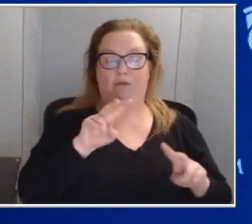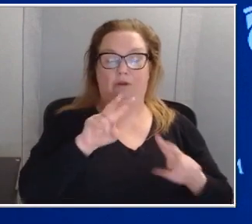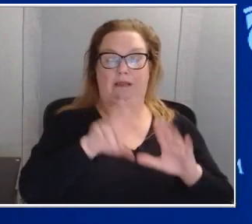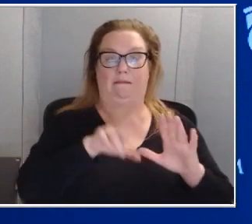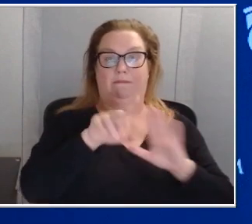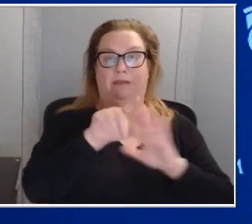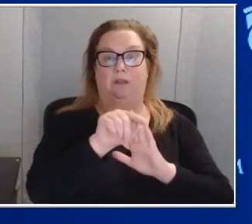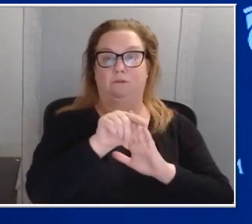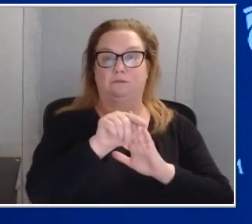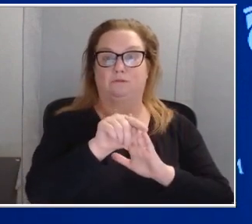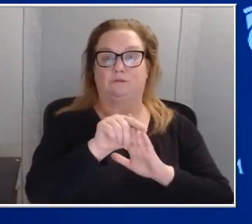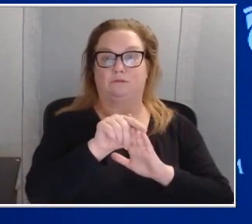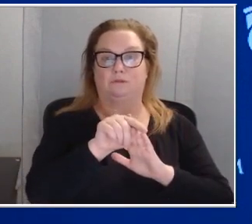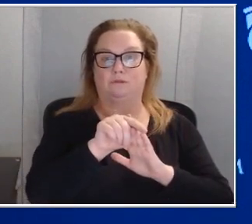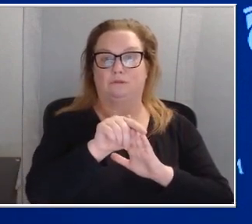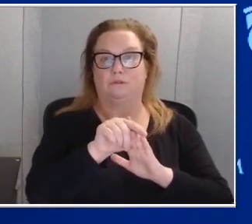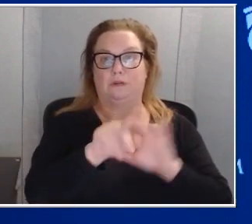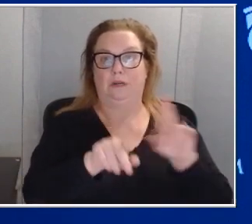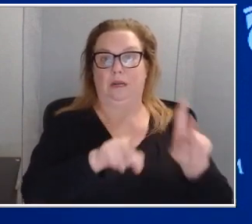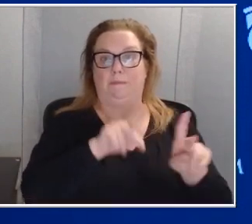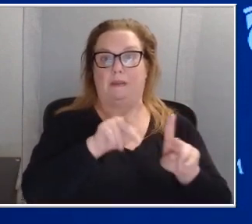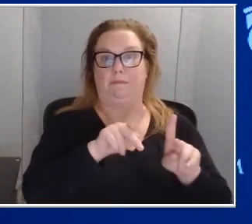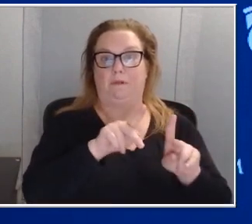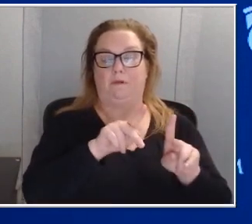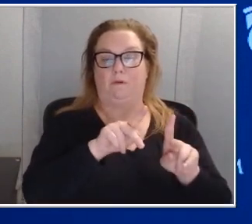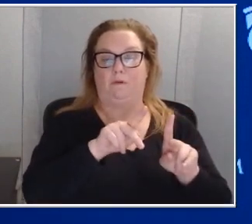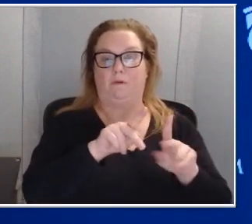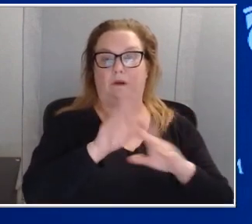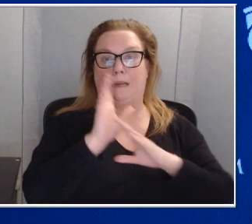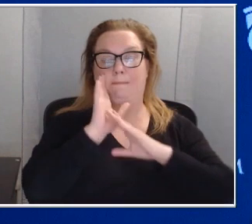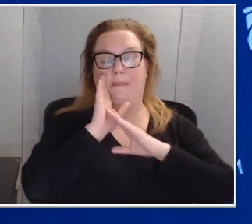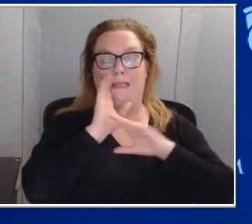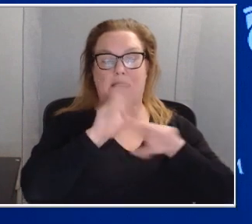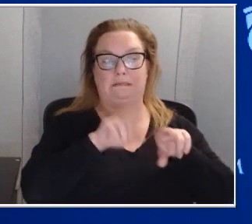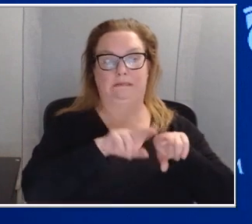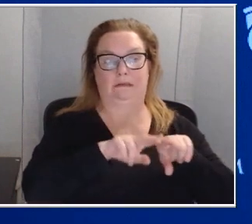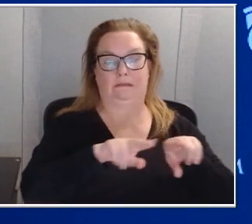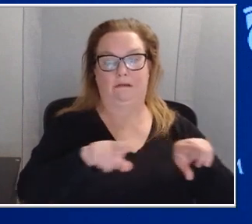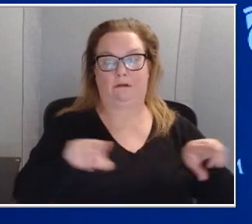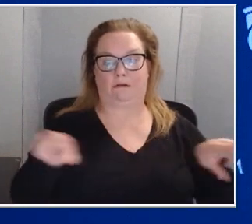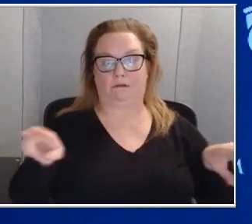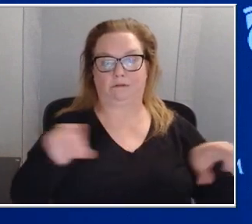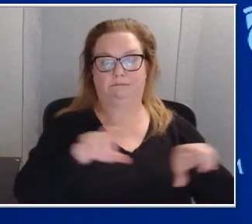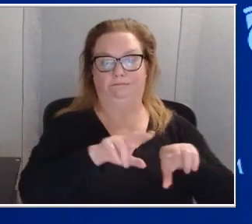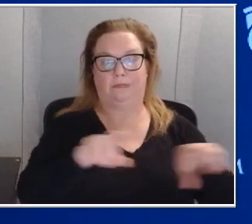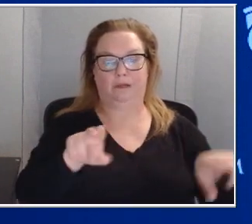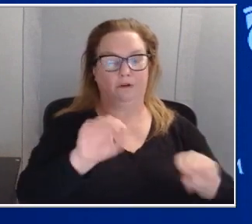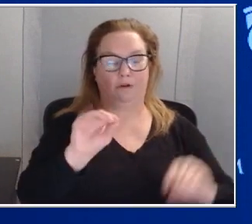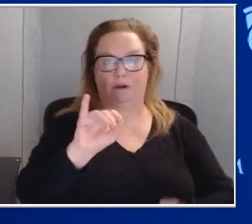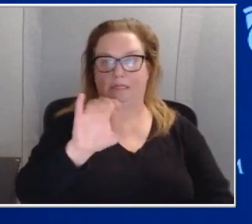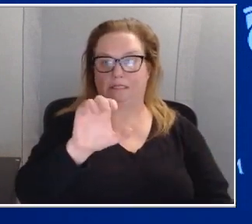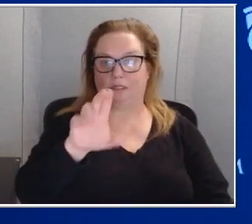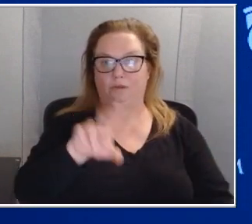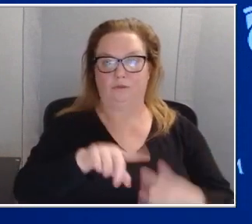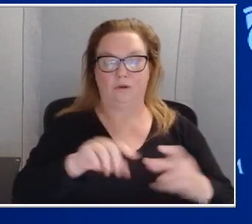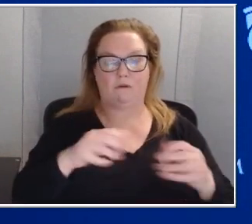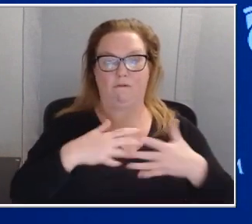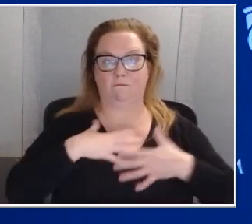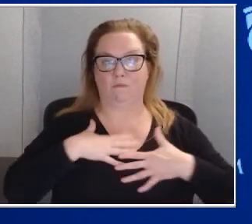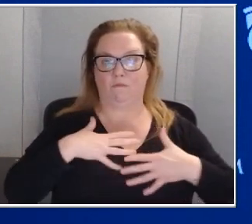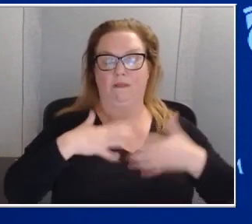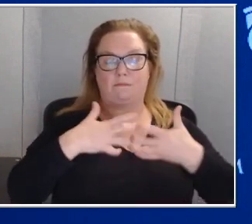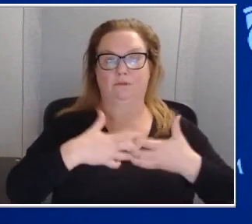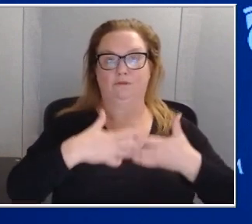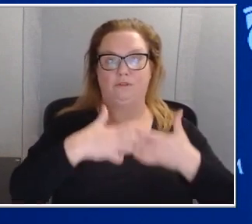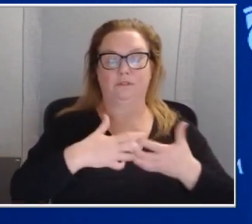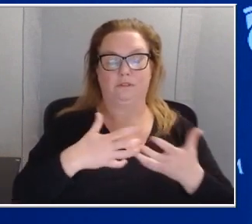much people were just in beds in hallways, and there were no ICU beds, there were no ventilators when people needed them. It was a very